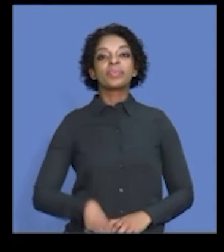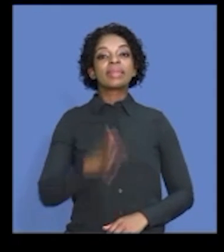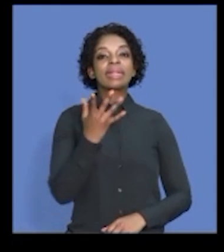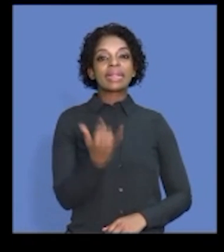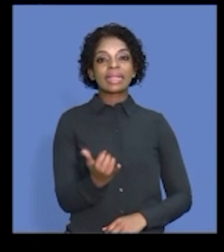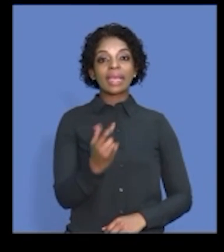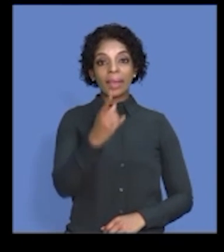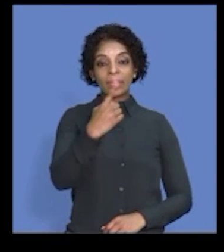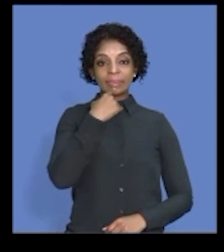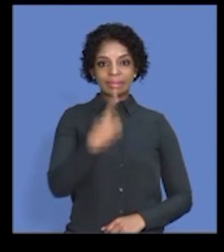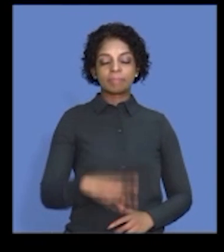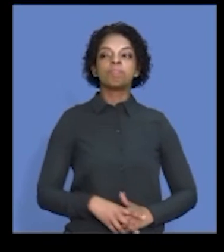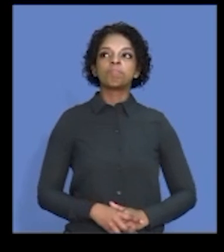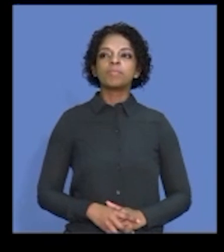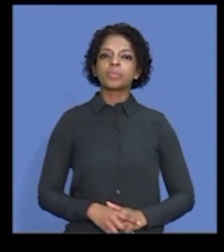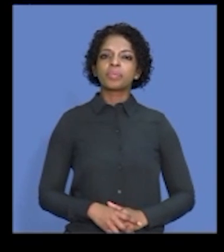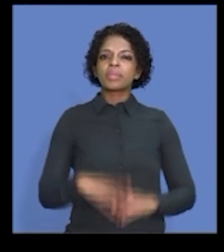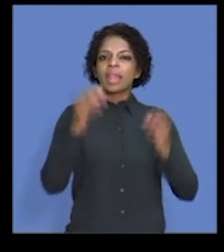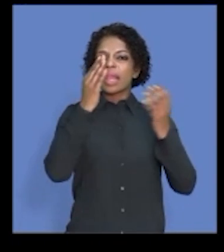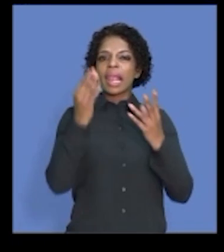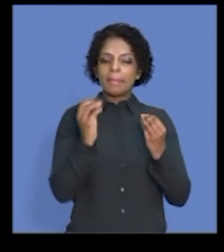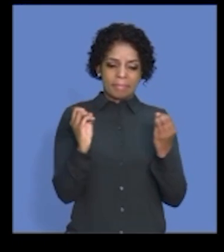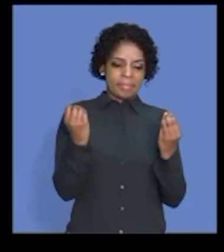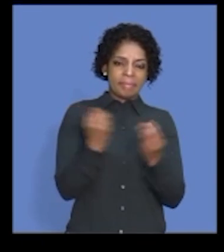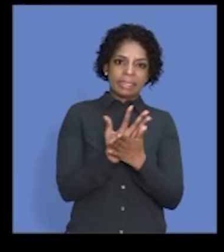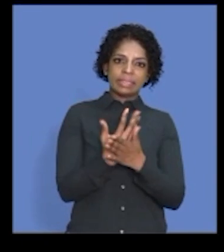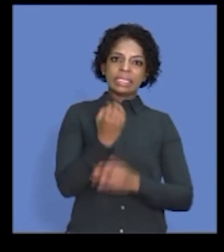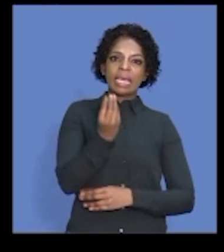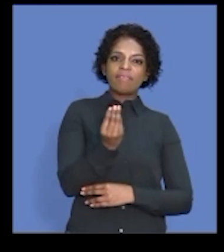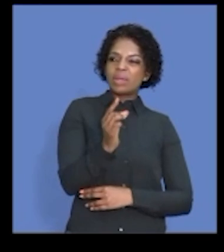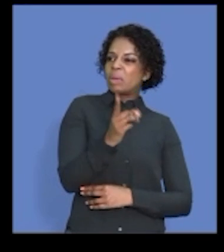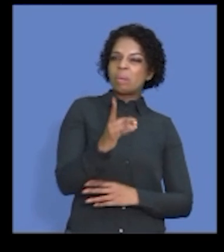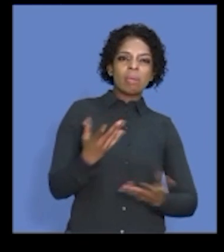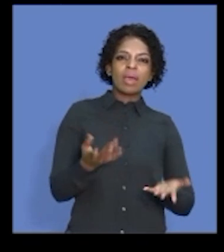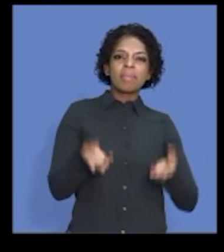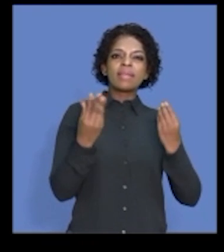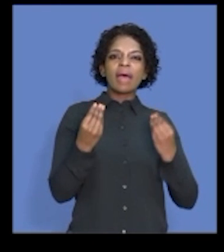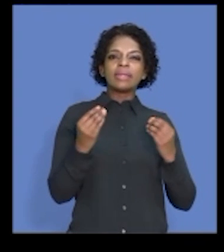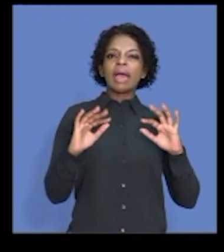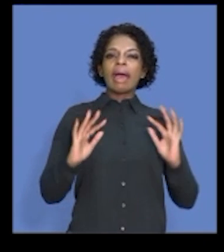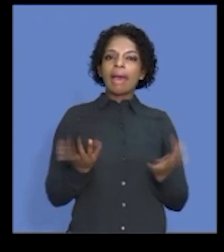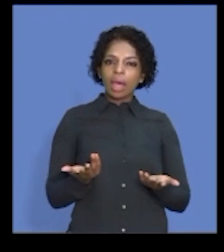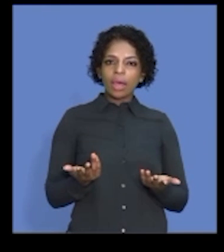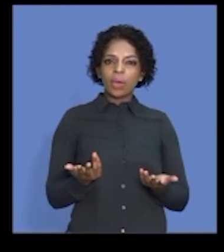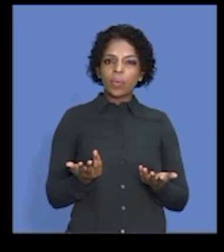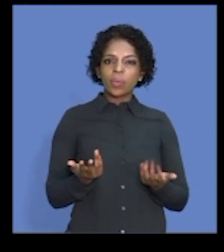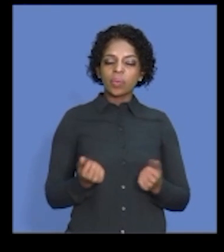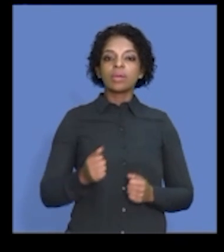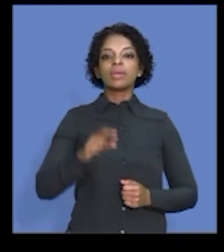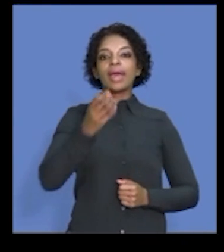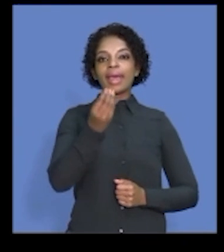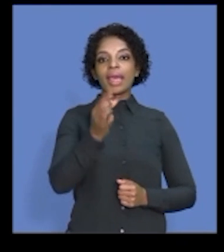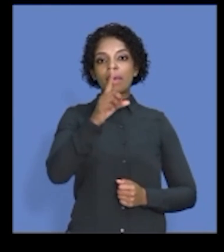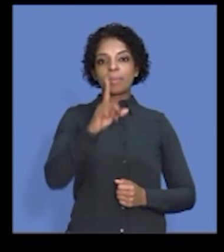find your missing figure. Obviously, how are you going to find your missing figure? Simple, add up the credit side,